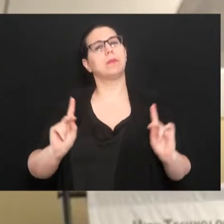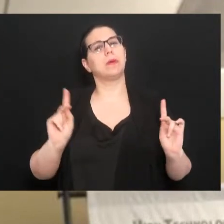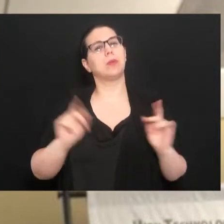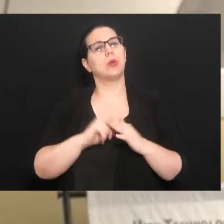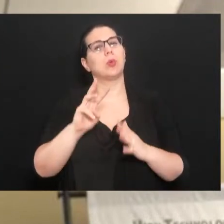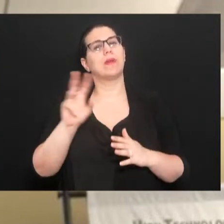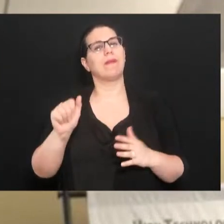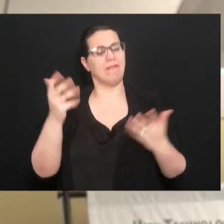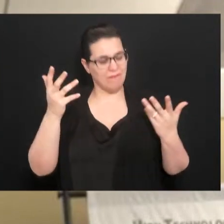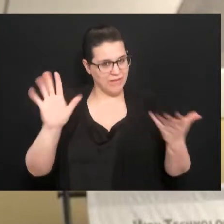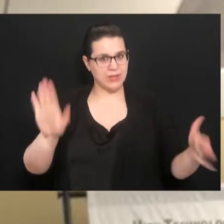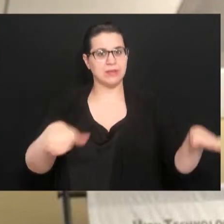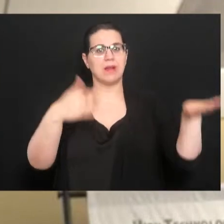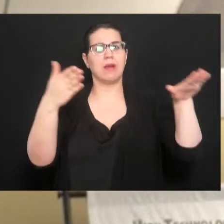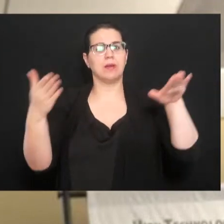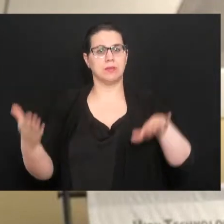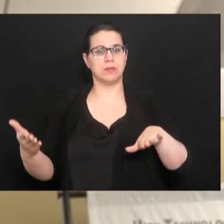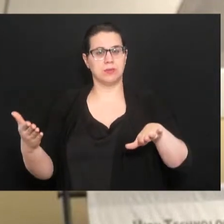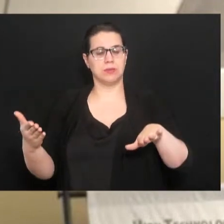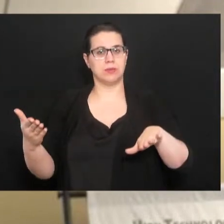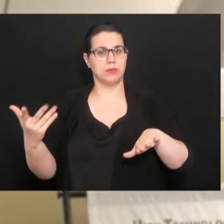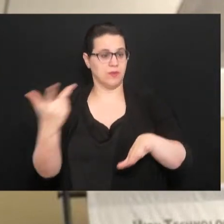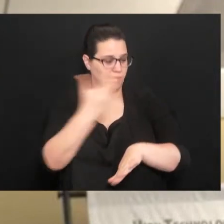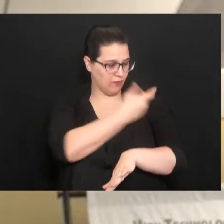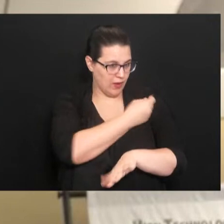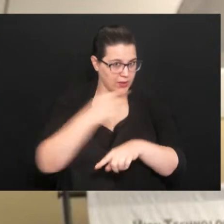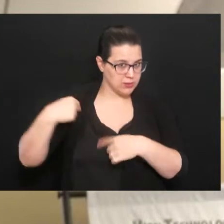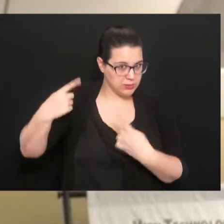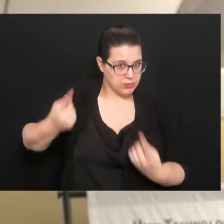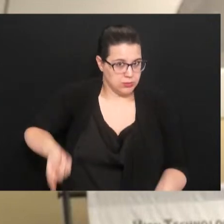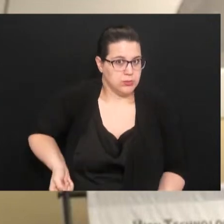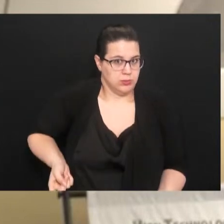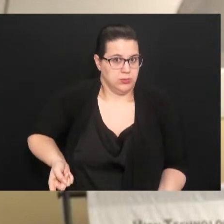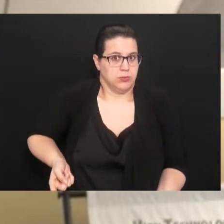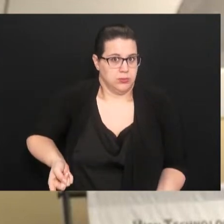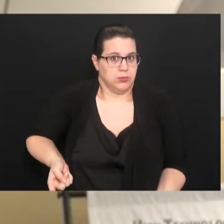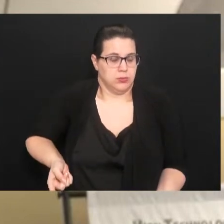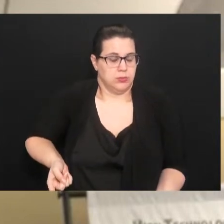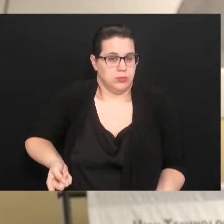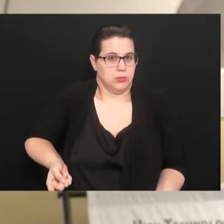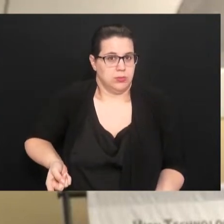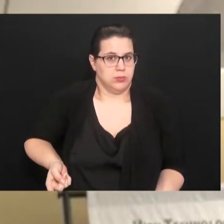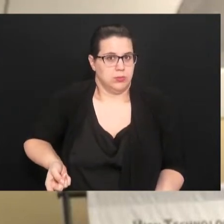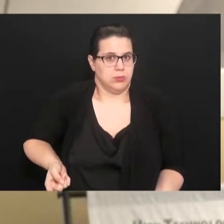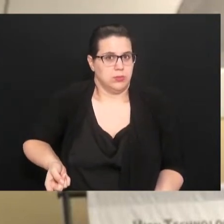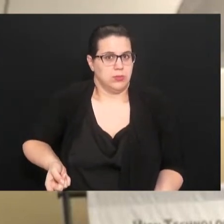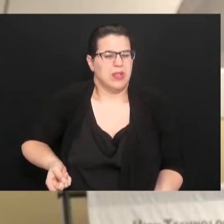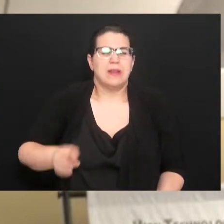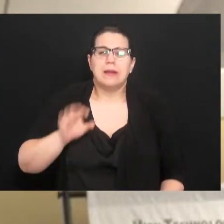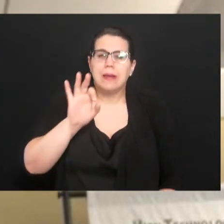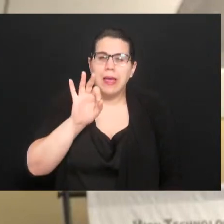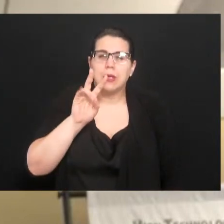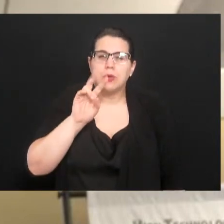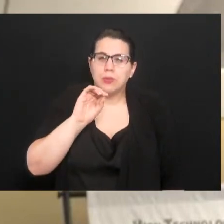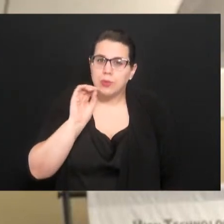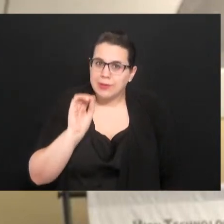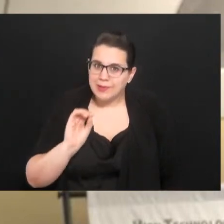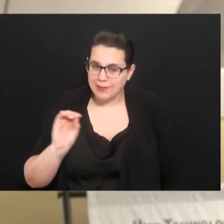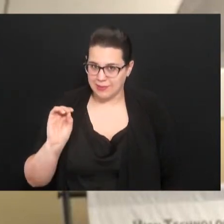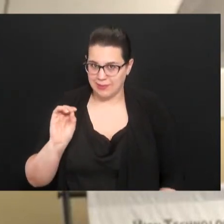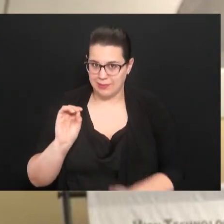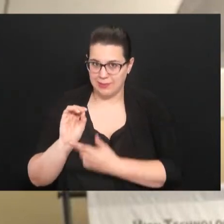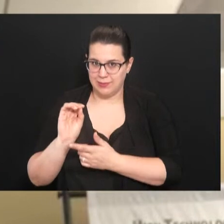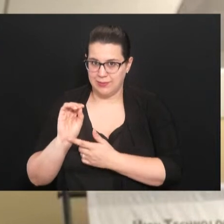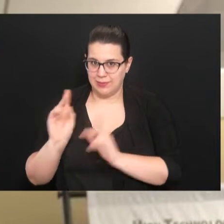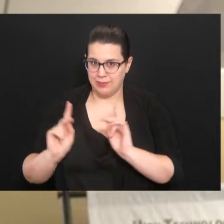since we began vaccination in the United States 92% of the West Virginians who